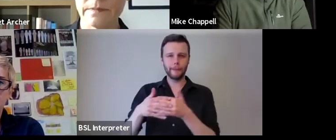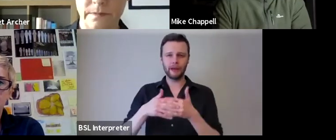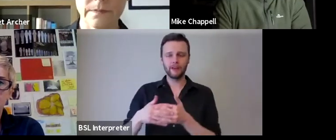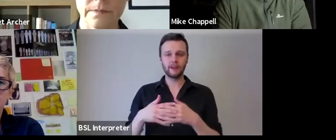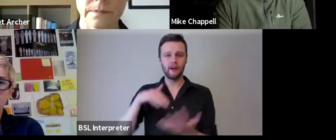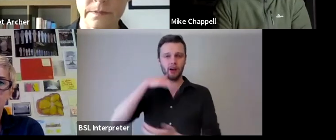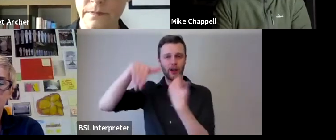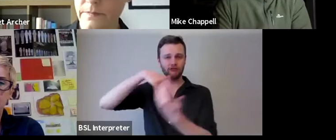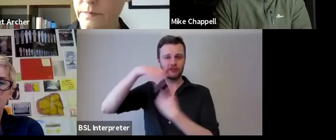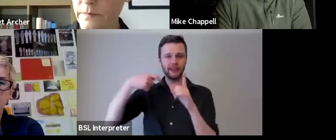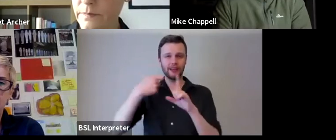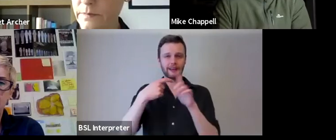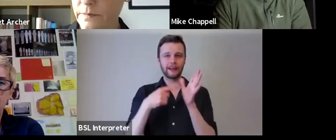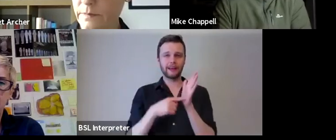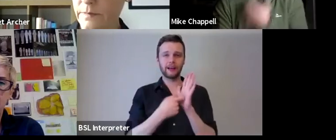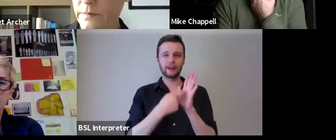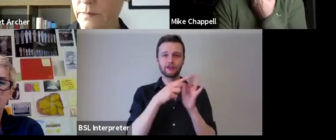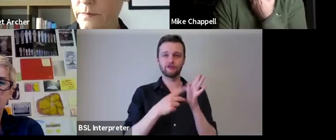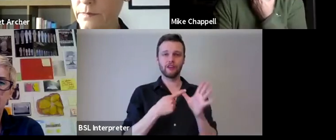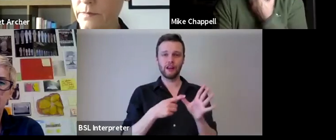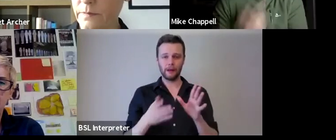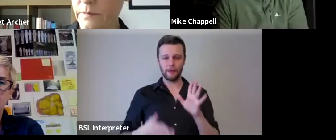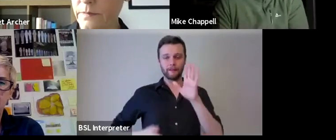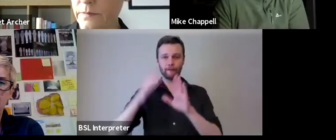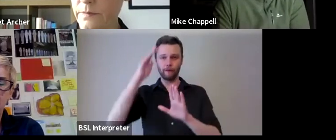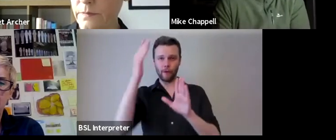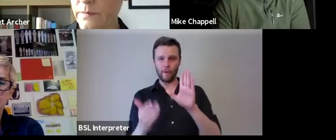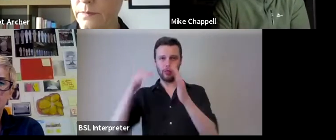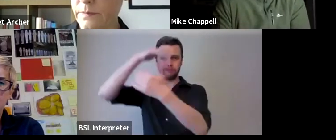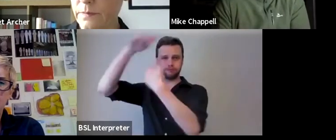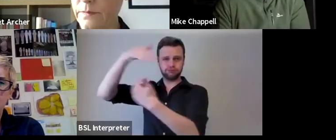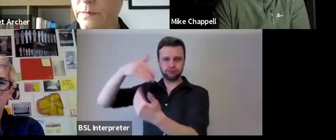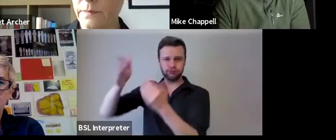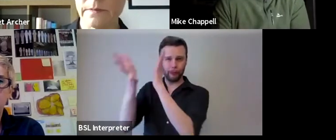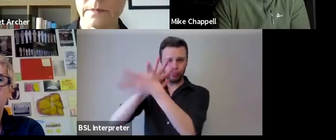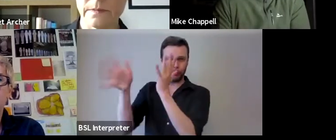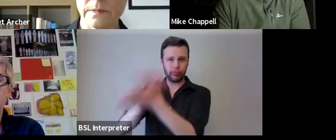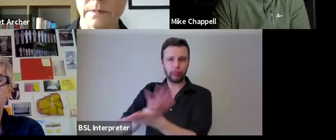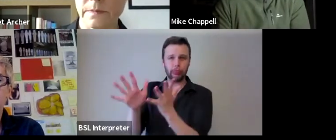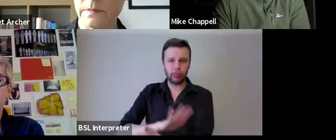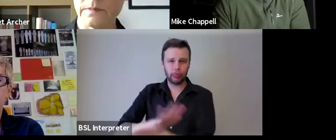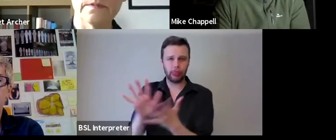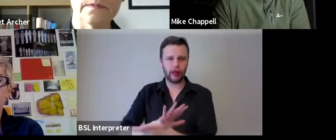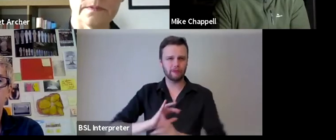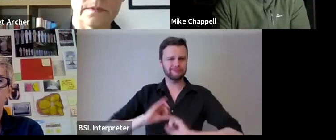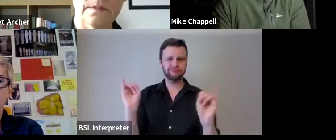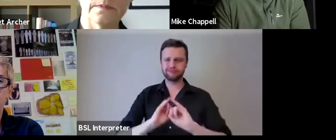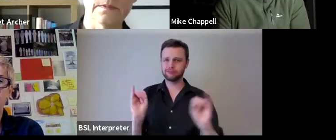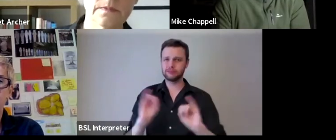Katrina kind of like swept away across the Gulf Coast and causing like cataclysmic